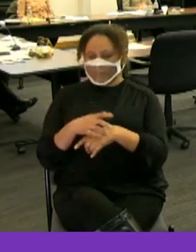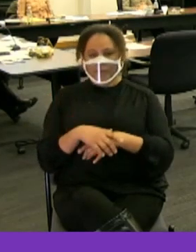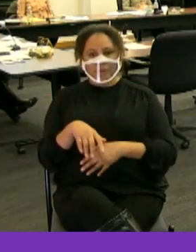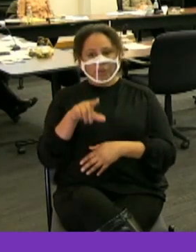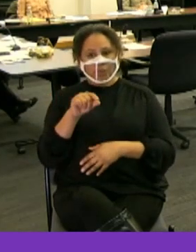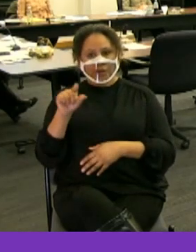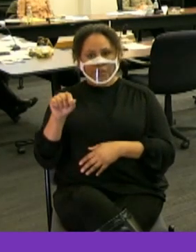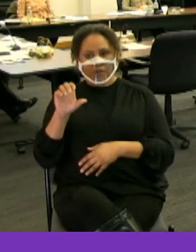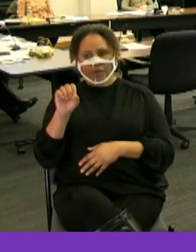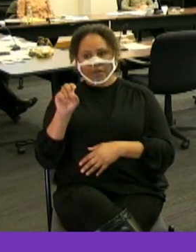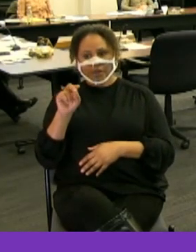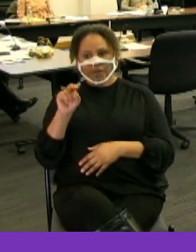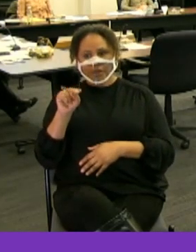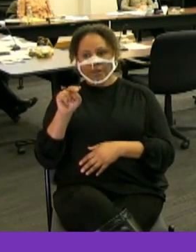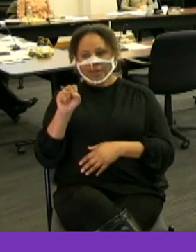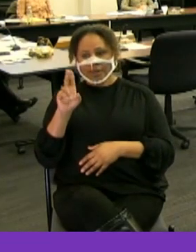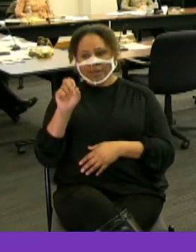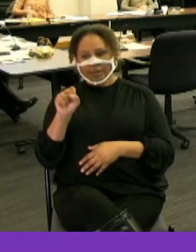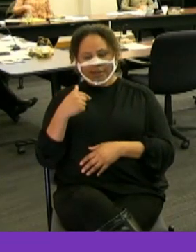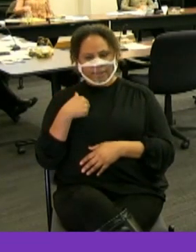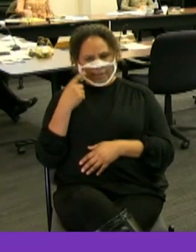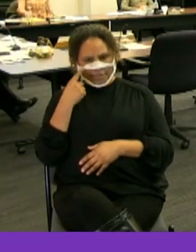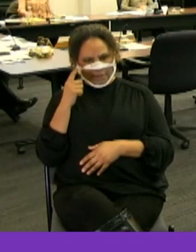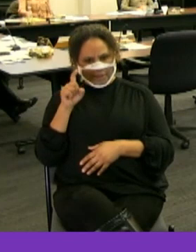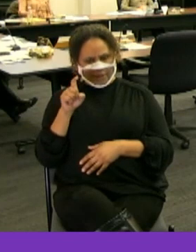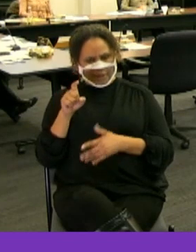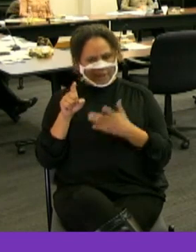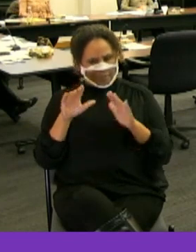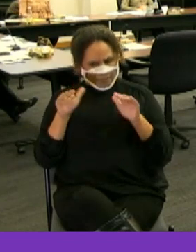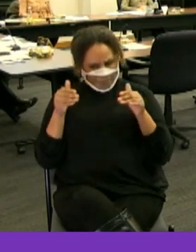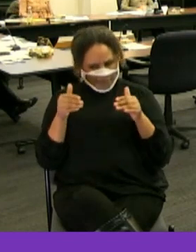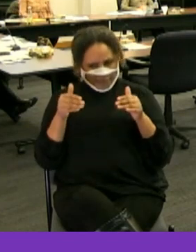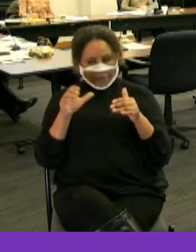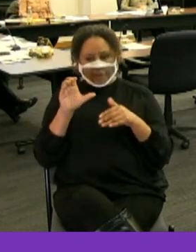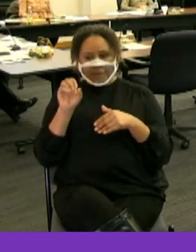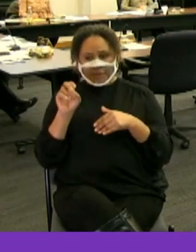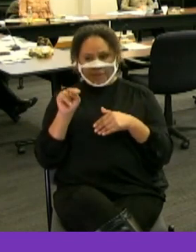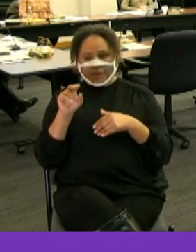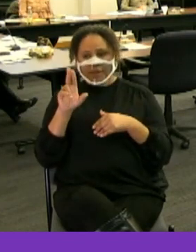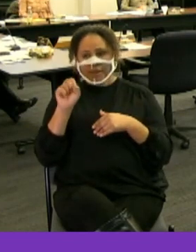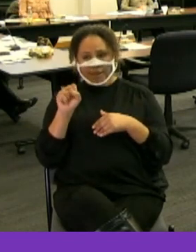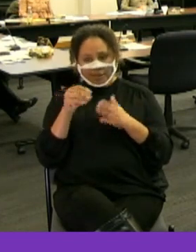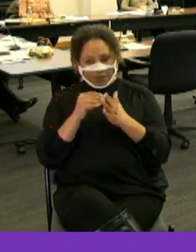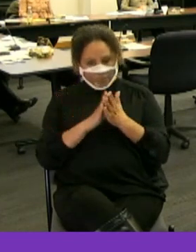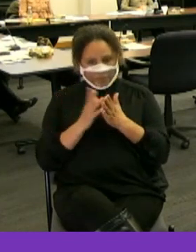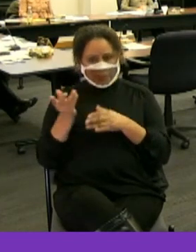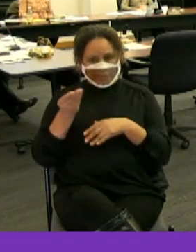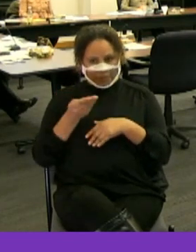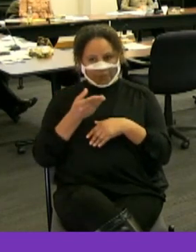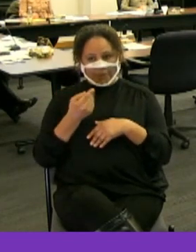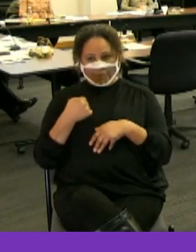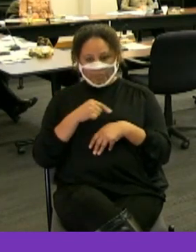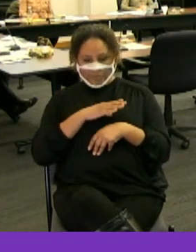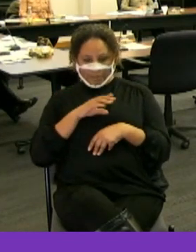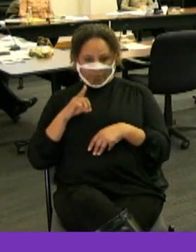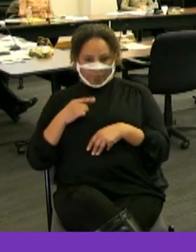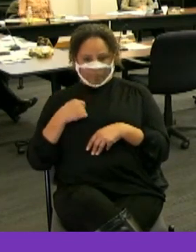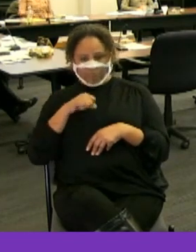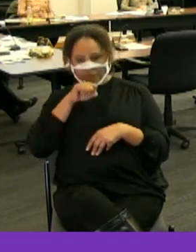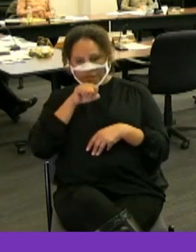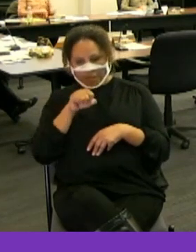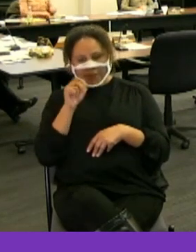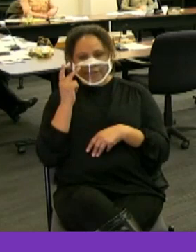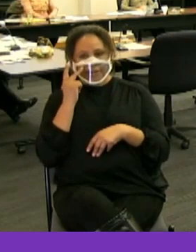I think we need to pay attention to the county, the census records that we're given. And we as a board, I would love to see